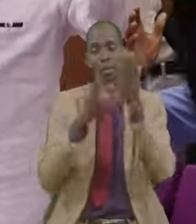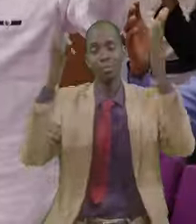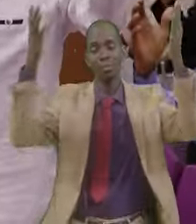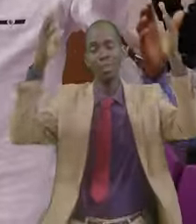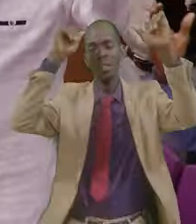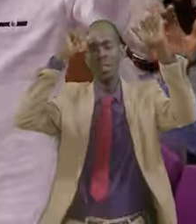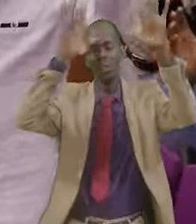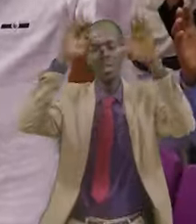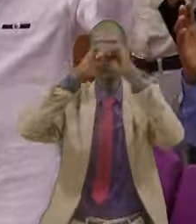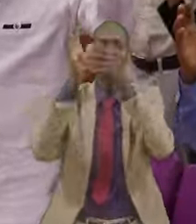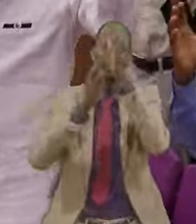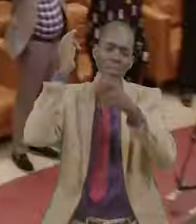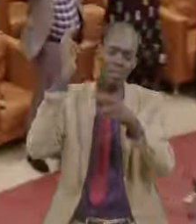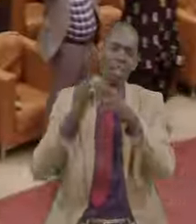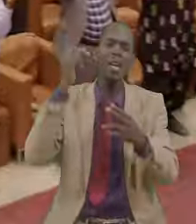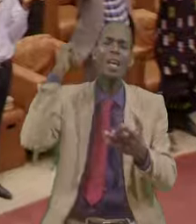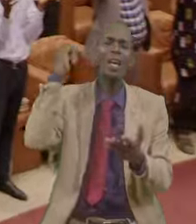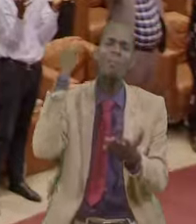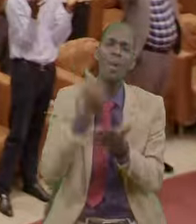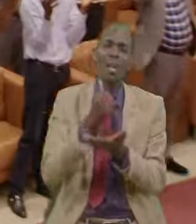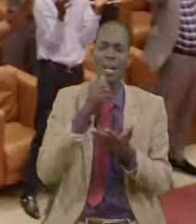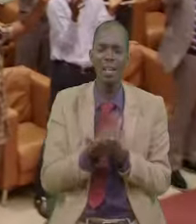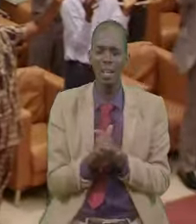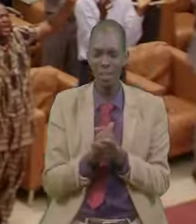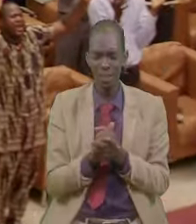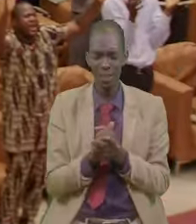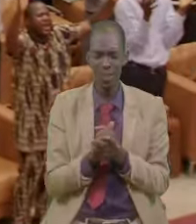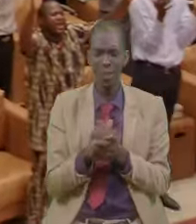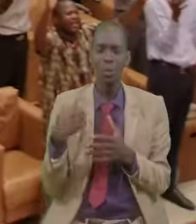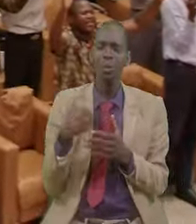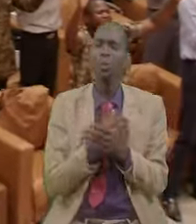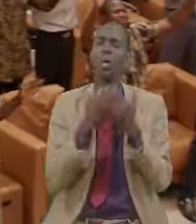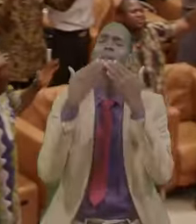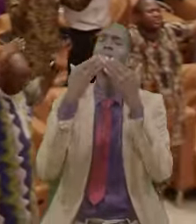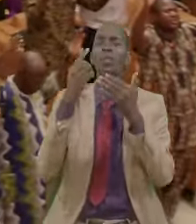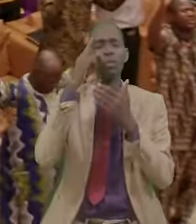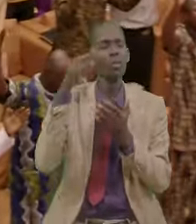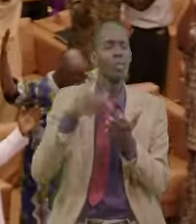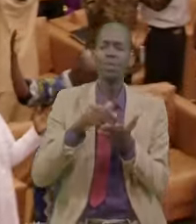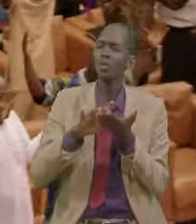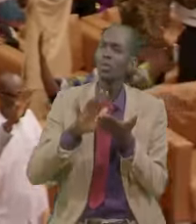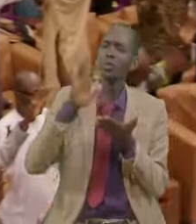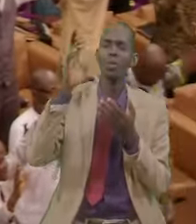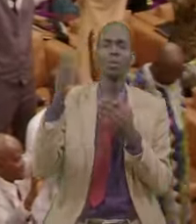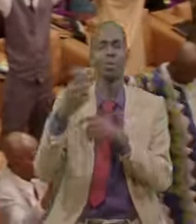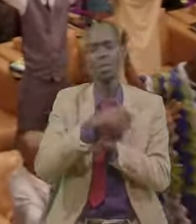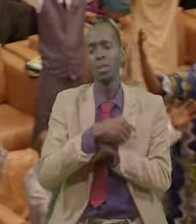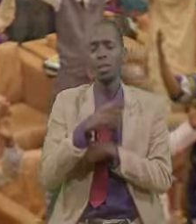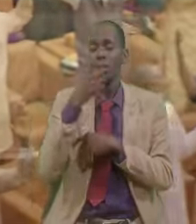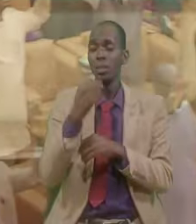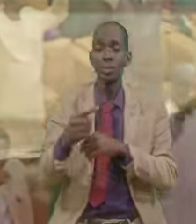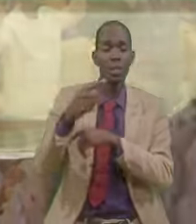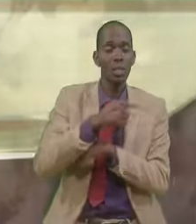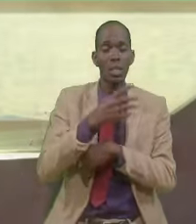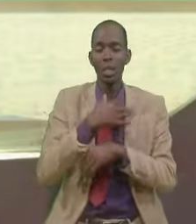Father, in Jesus' name. We thank you for this glorious day. The day and